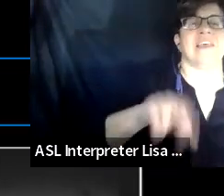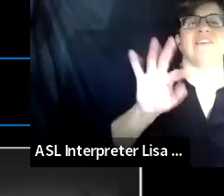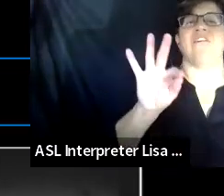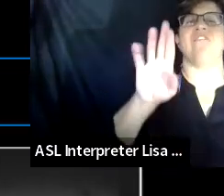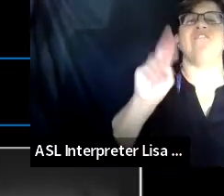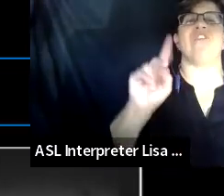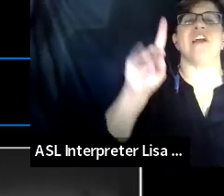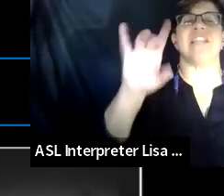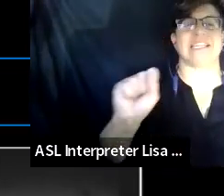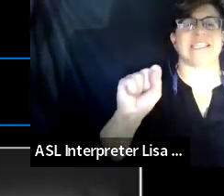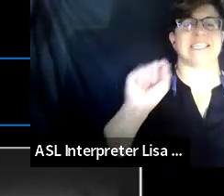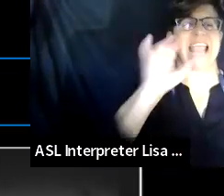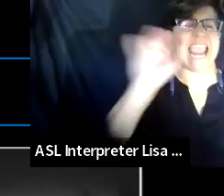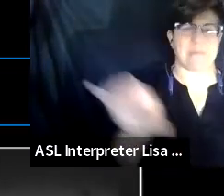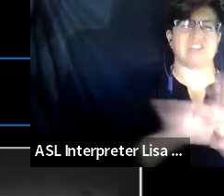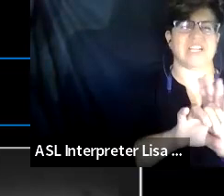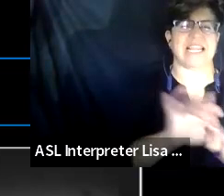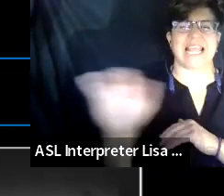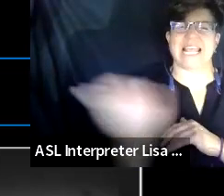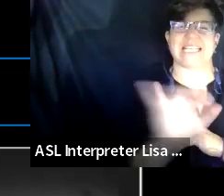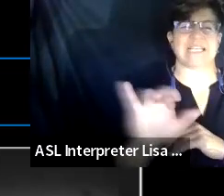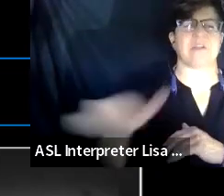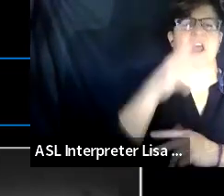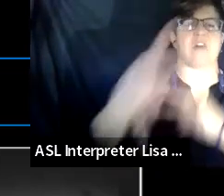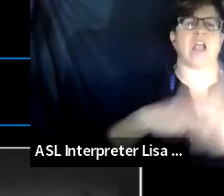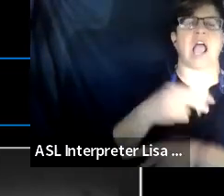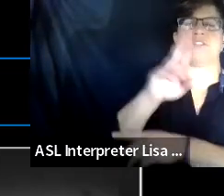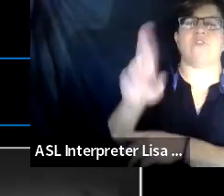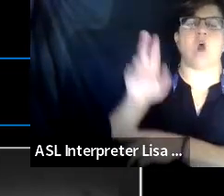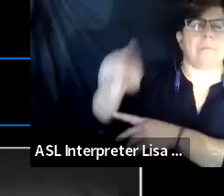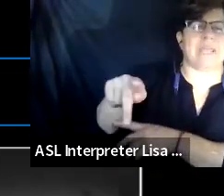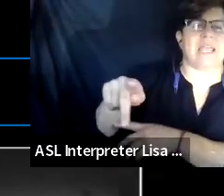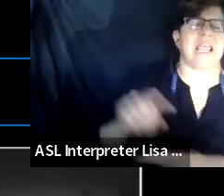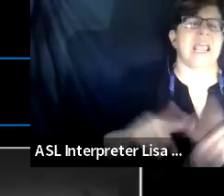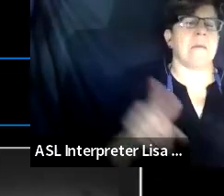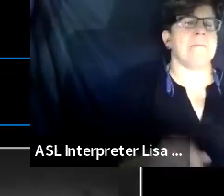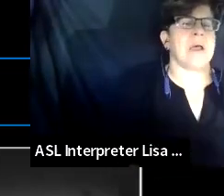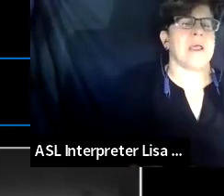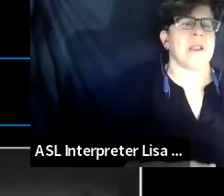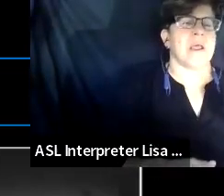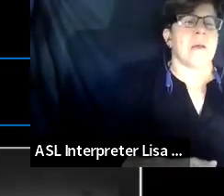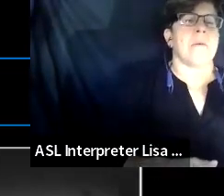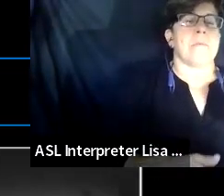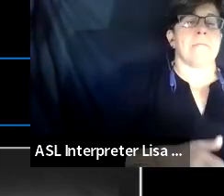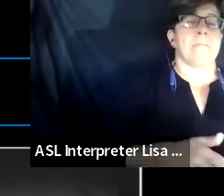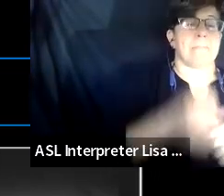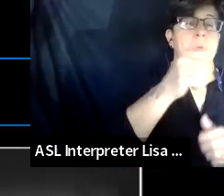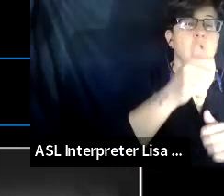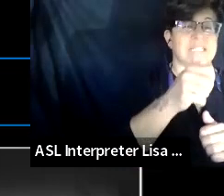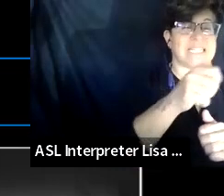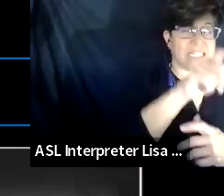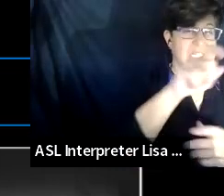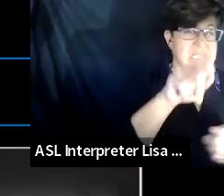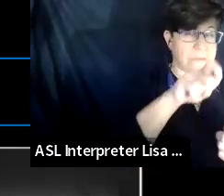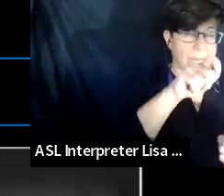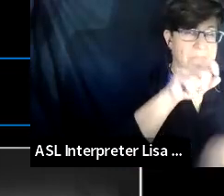and in many ways it's similar to other forms of RP, but notably bone speckle-like changes, which are one of the hallmarks of the disease, are